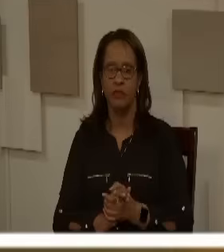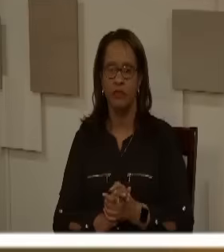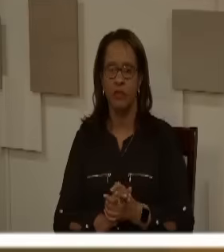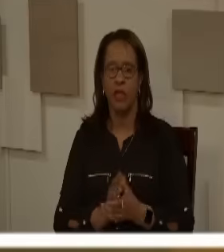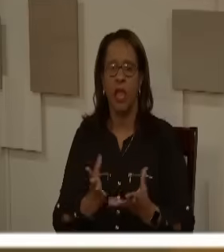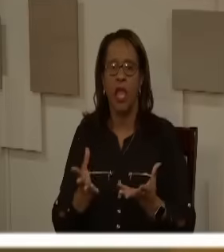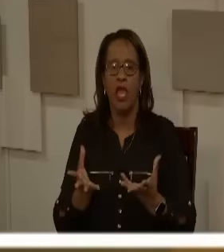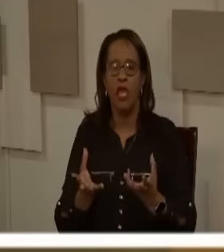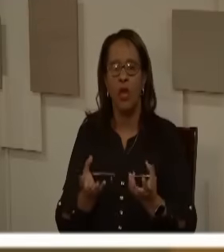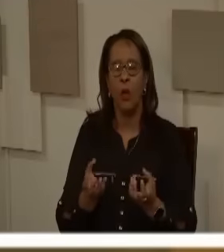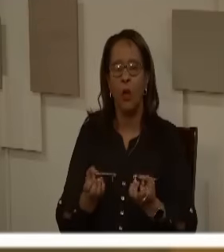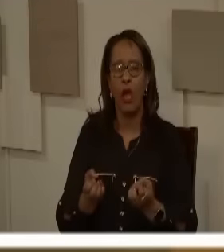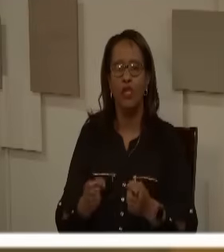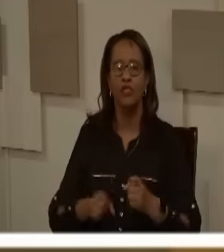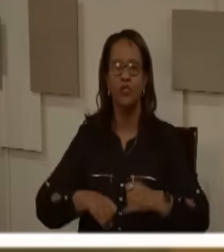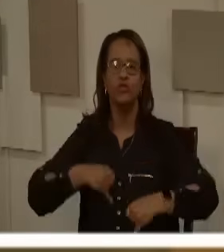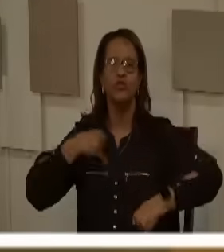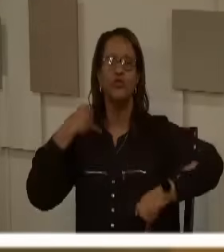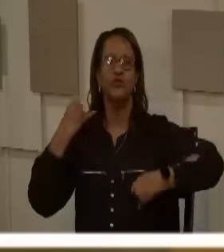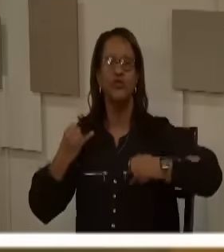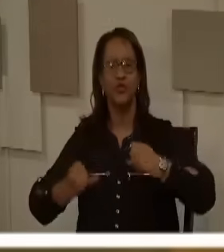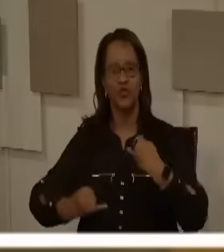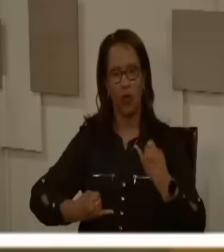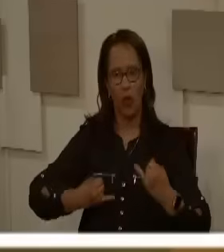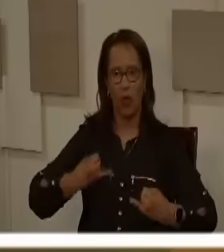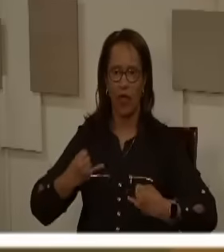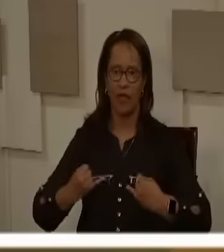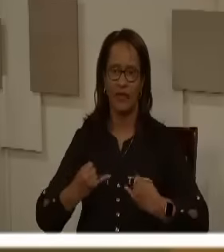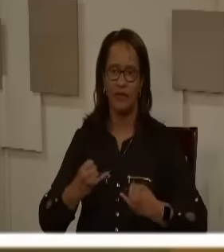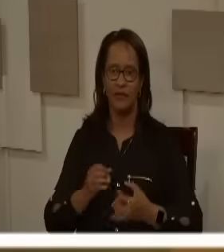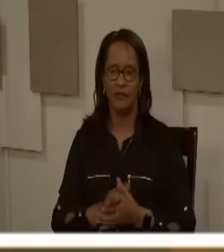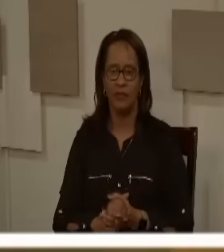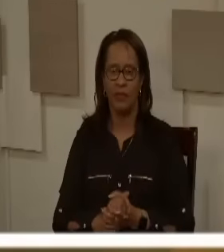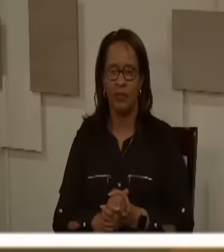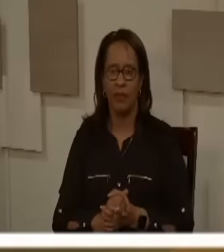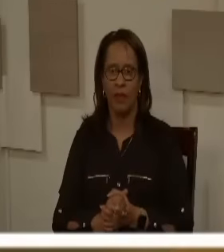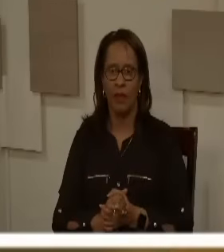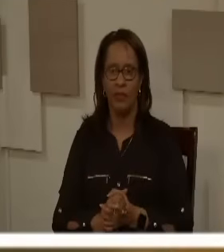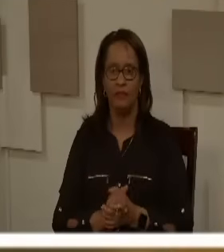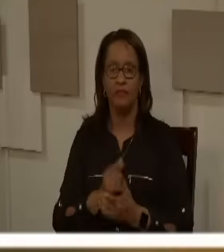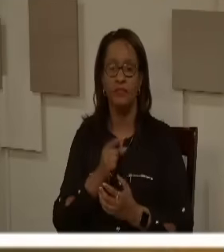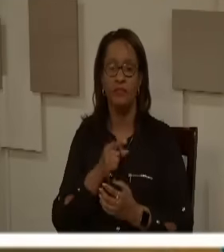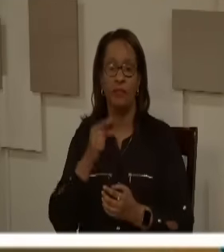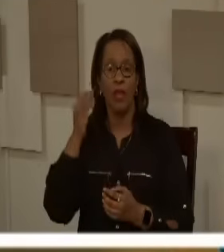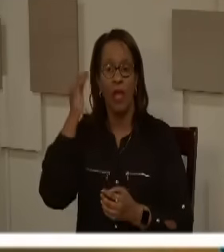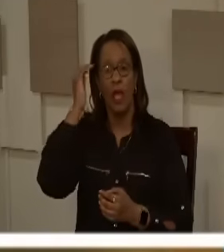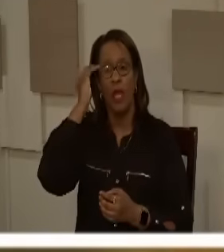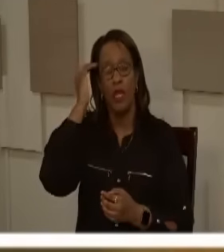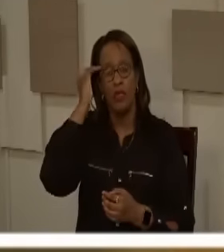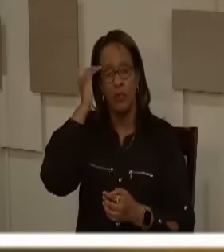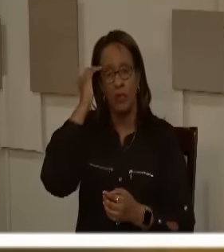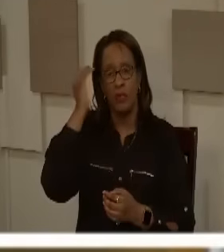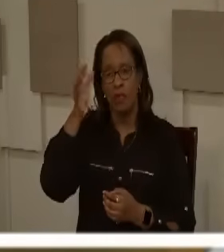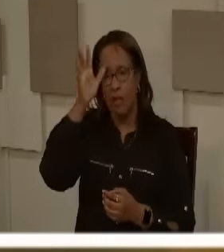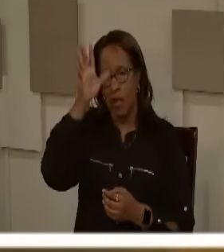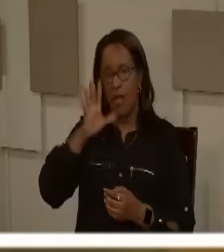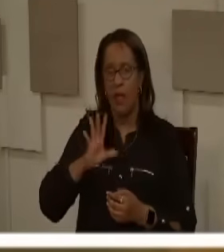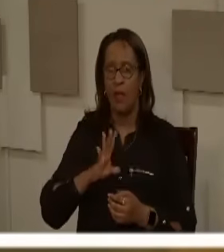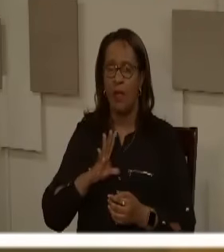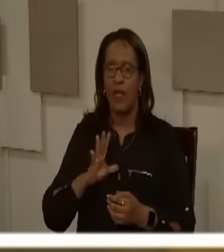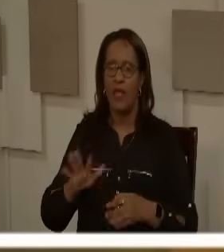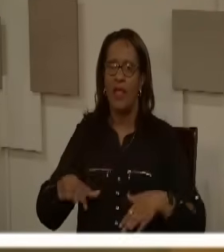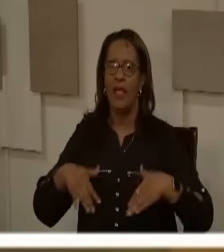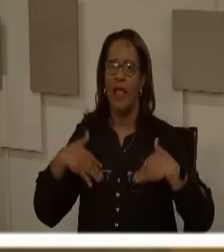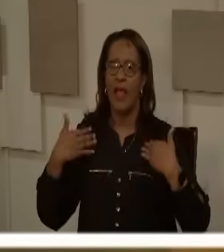come to the point where all kinds of sufferings were coming his way. I mean, in every kind of way. And from places he would never